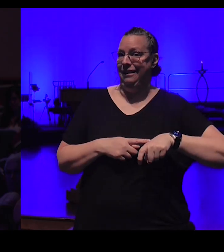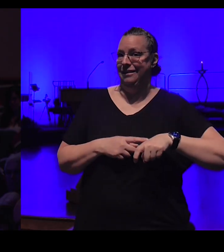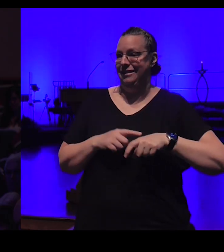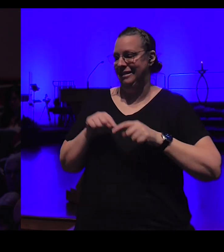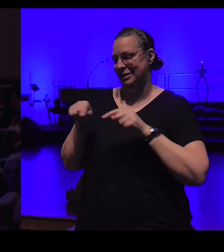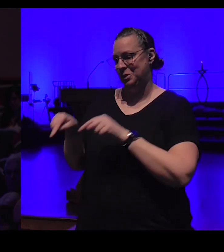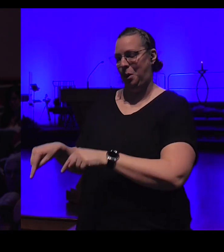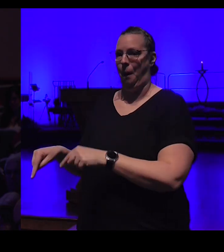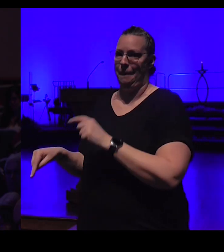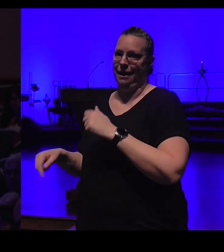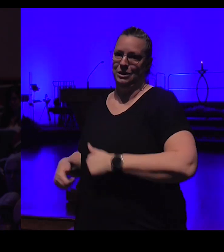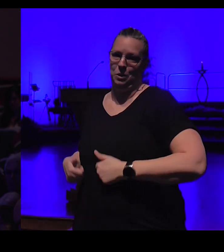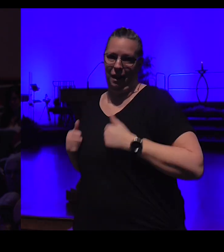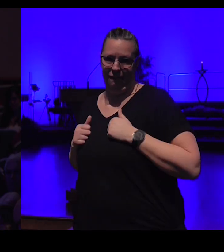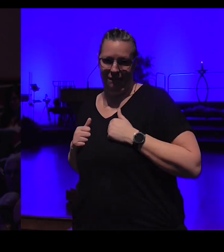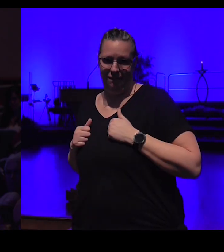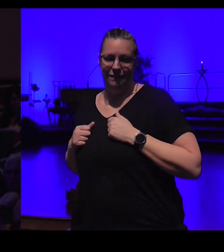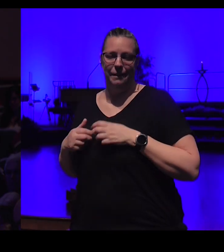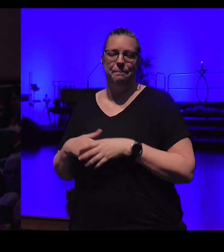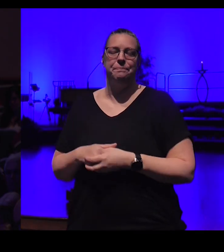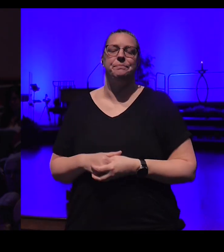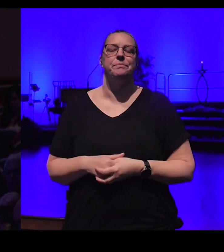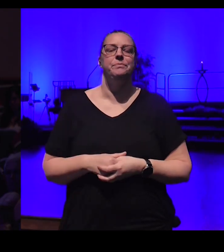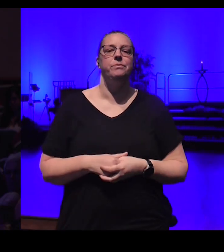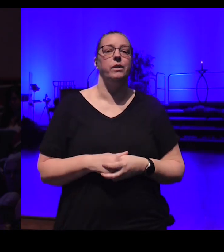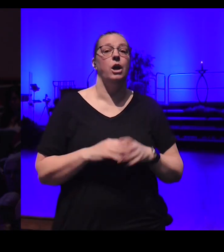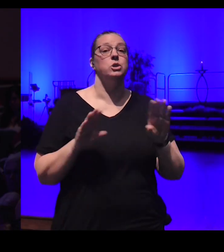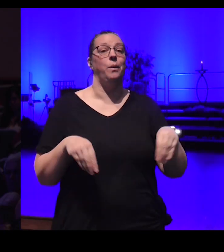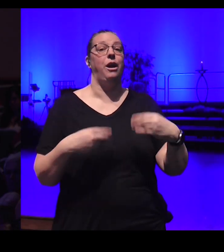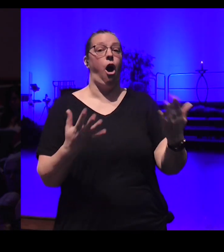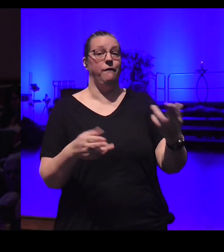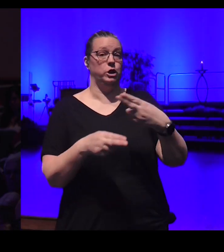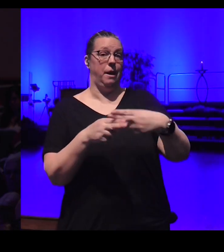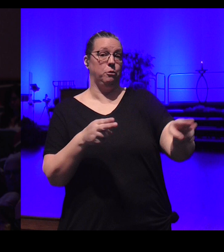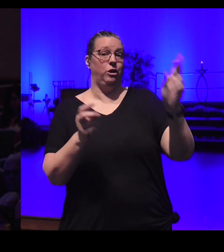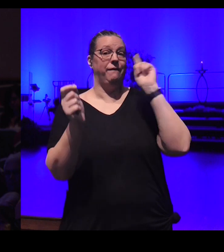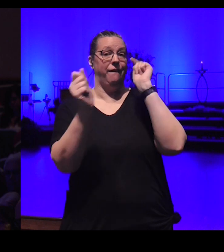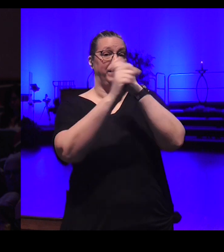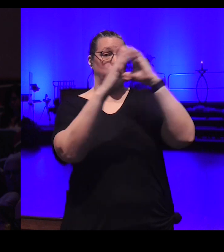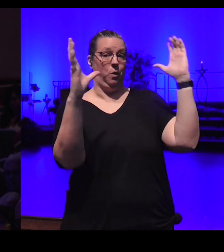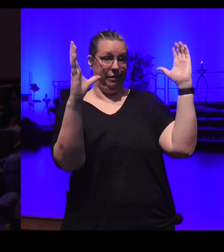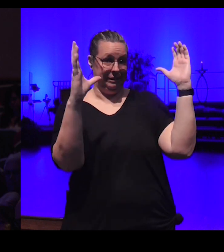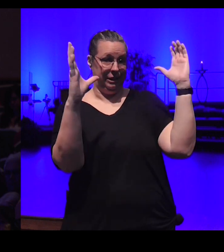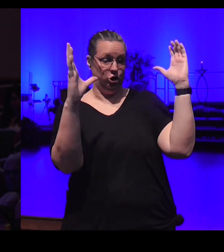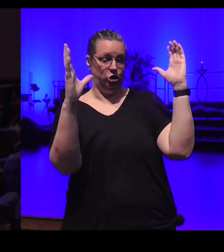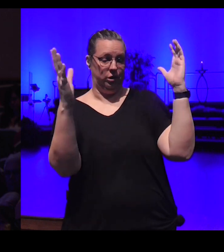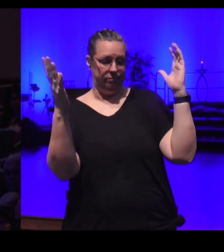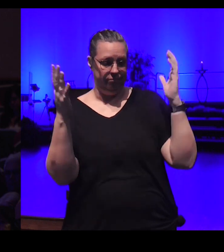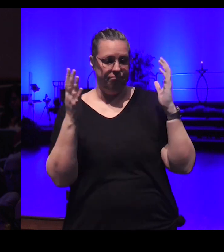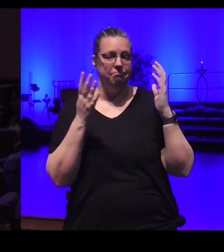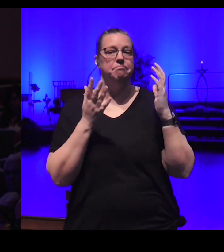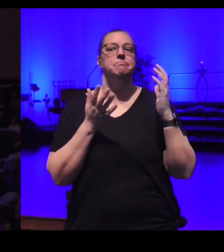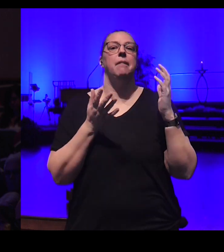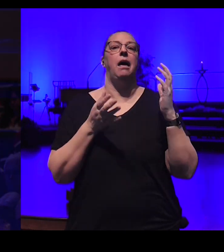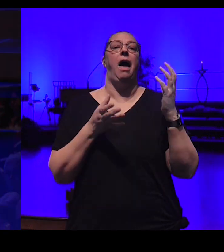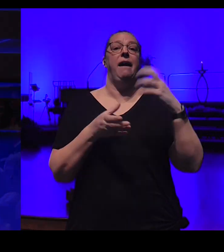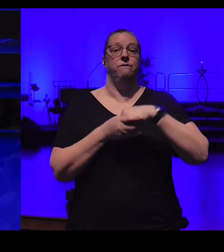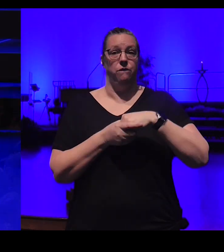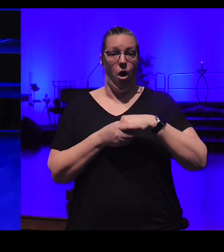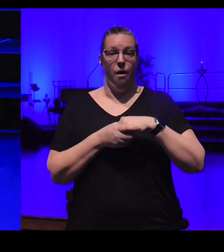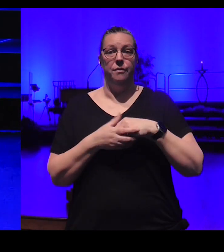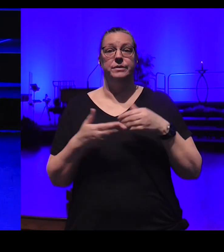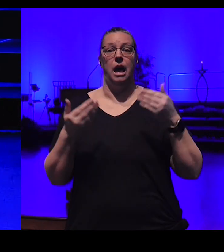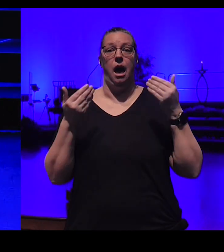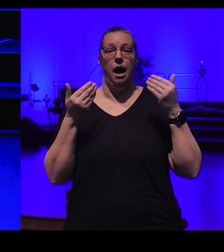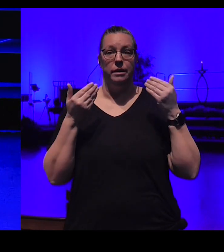our healing work, and he offers a brief visualization in that book where the visualization involves us